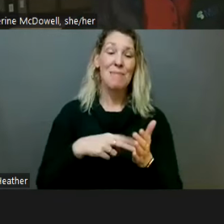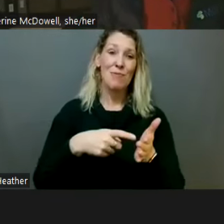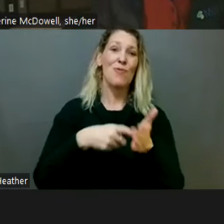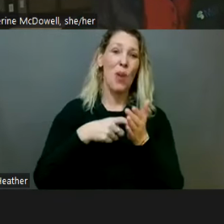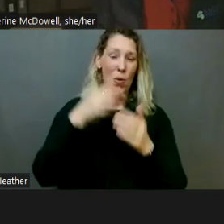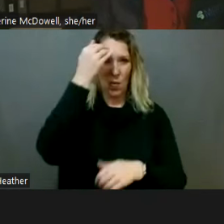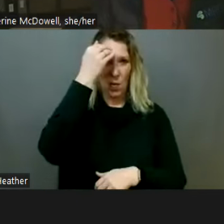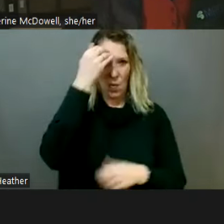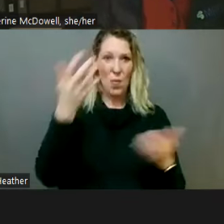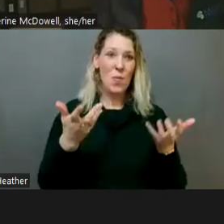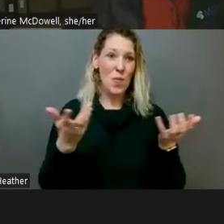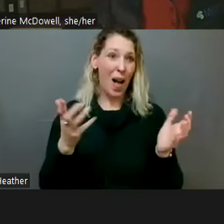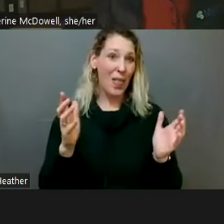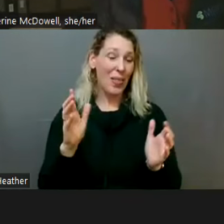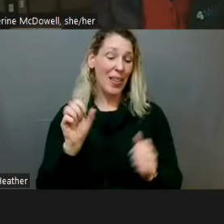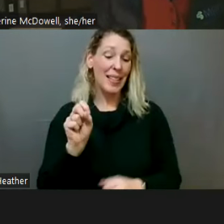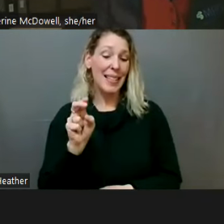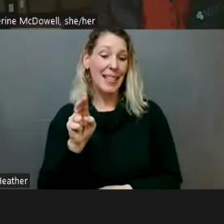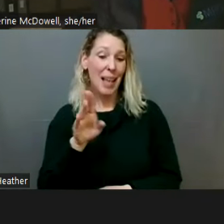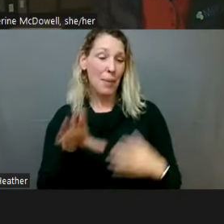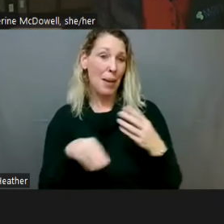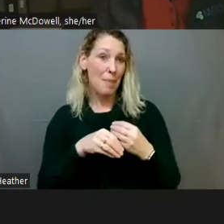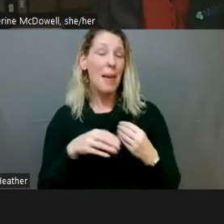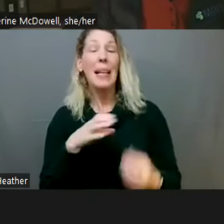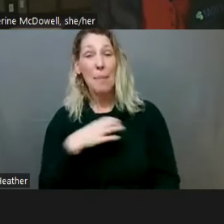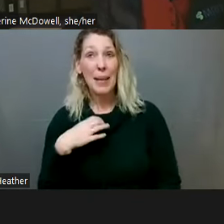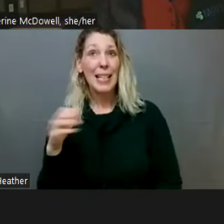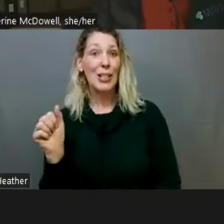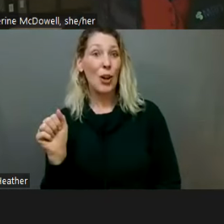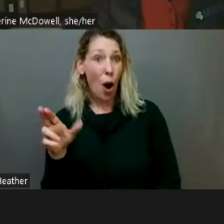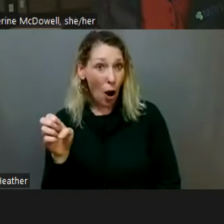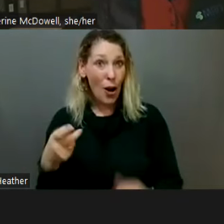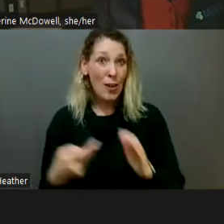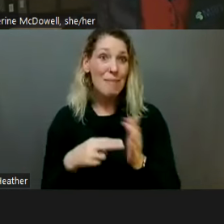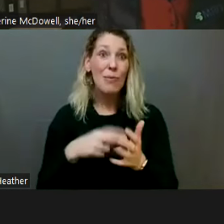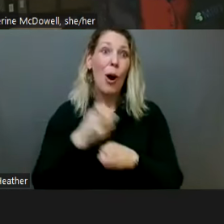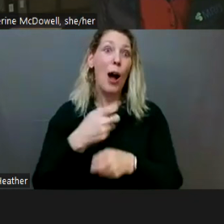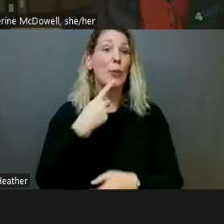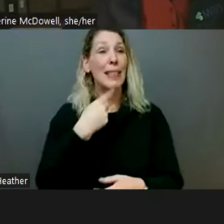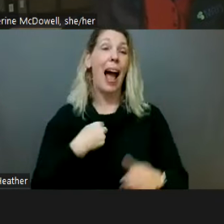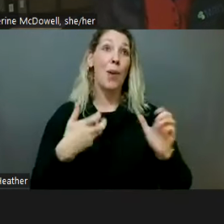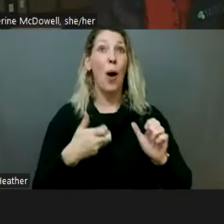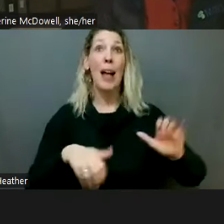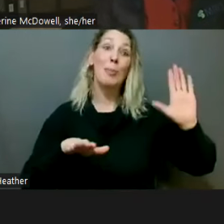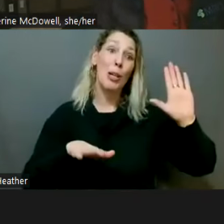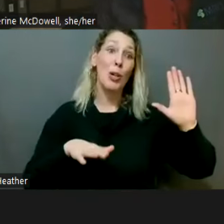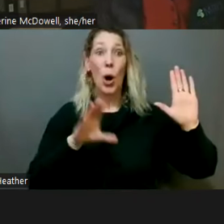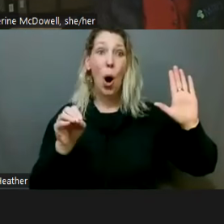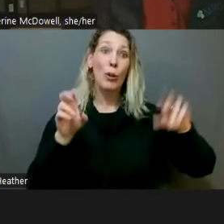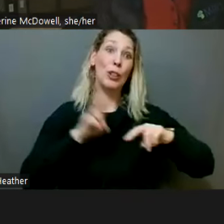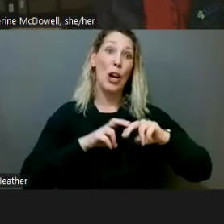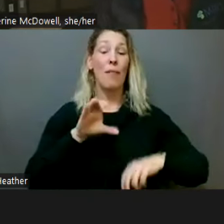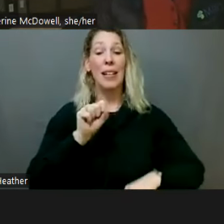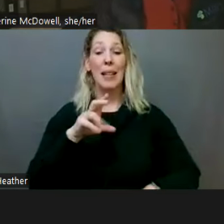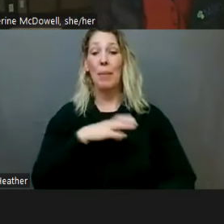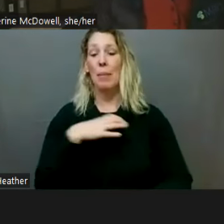knowing what the subcommittees are, which is obviously, it would be hard to say I'd like to be a co-chair of a subcommittee when you don't know